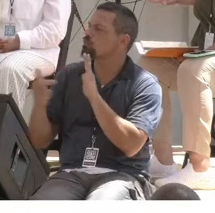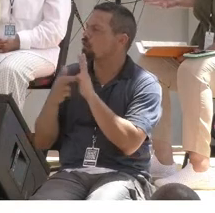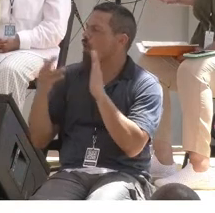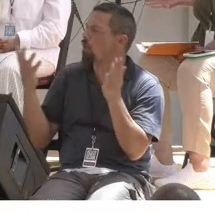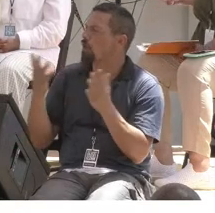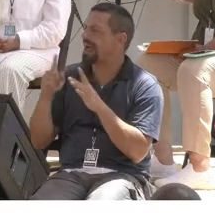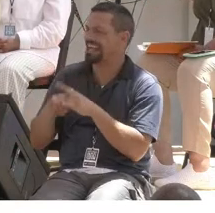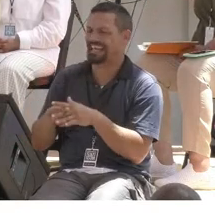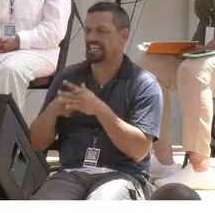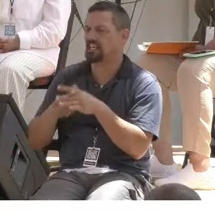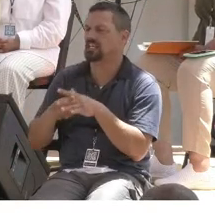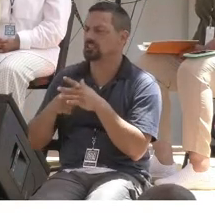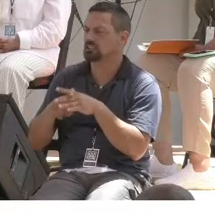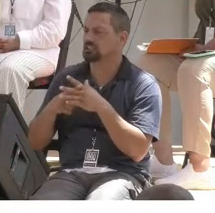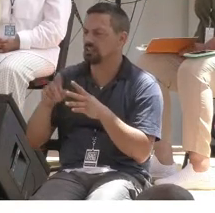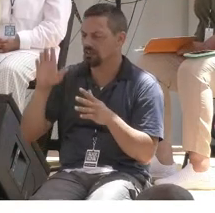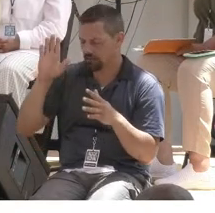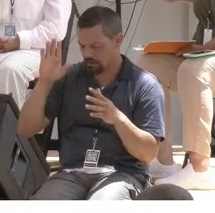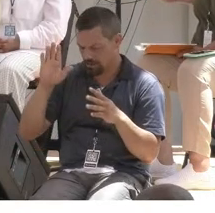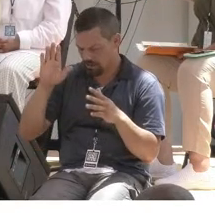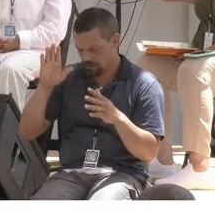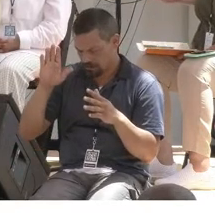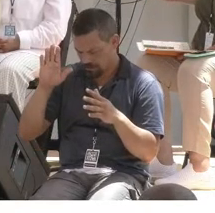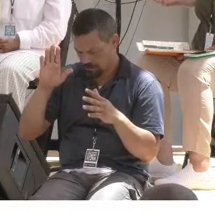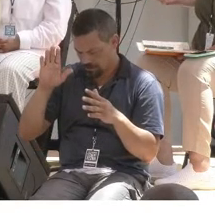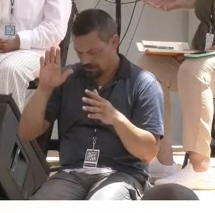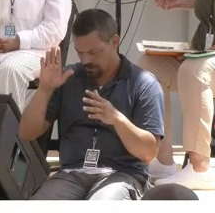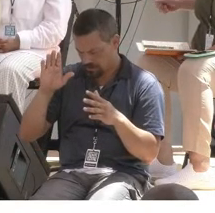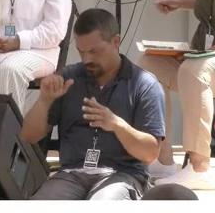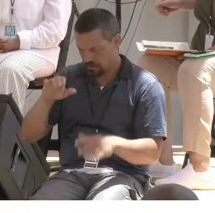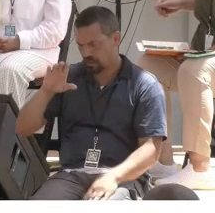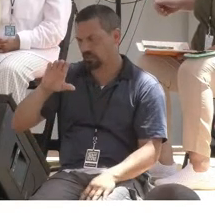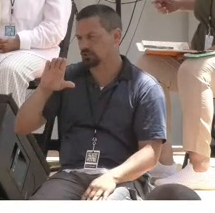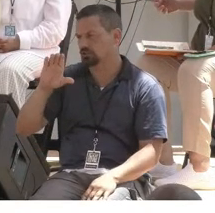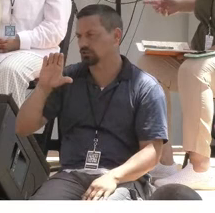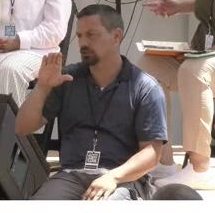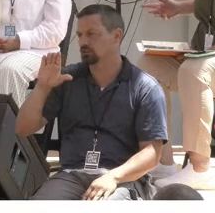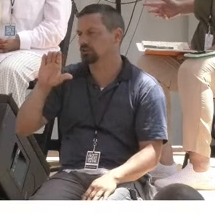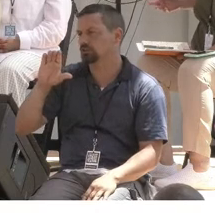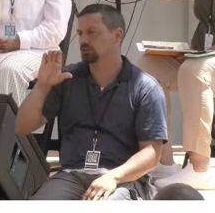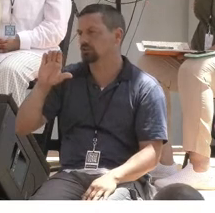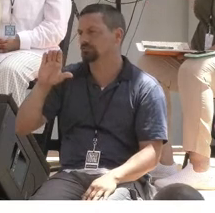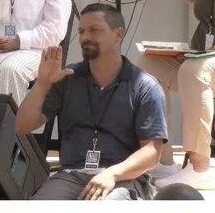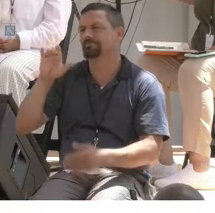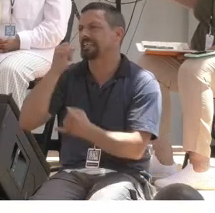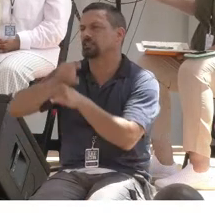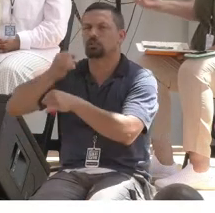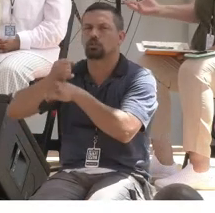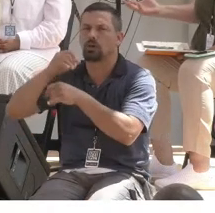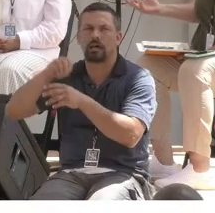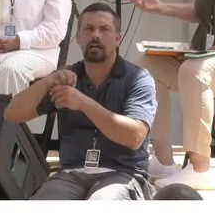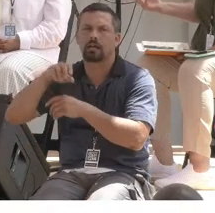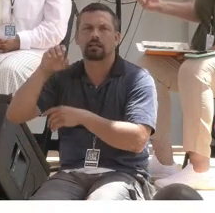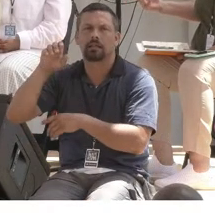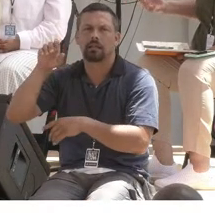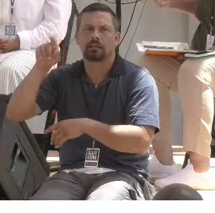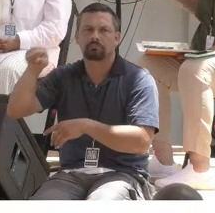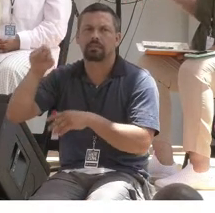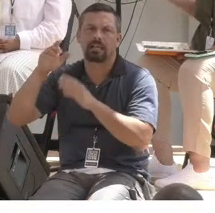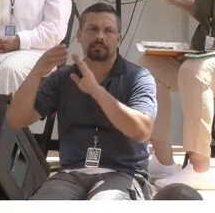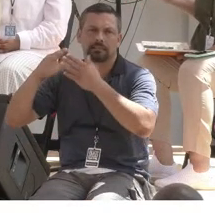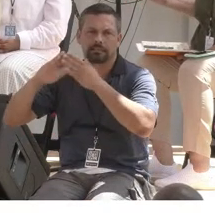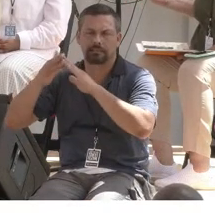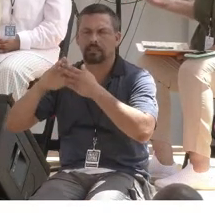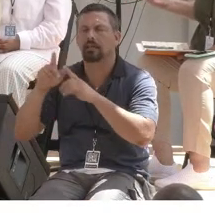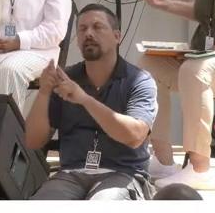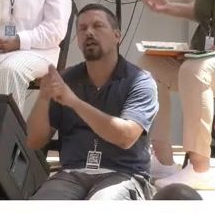an initiative by the Sheikh Salama Foundation in Abu Dhabi. The Lest We Forget is a